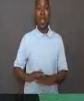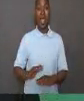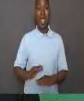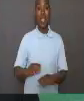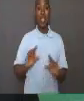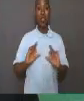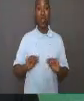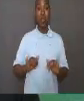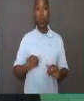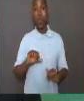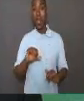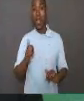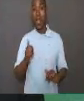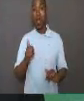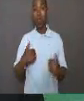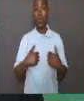other mammals.